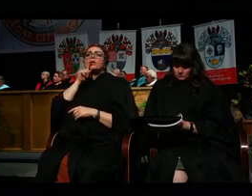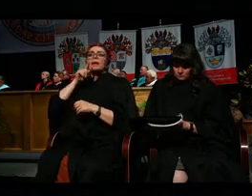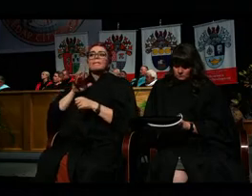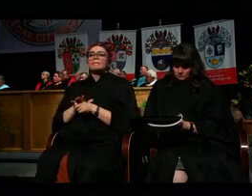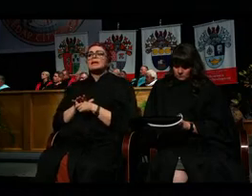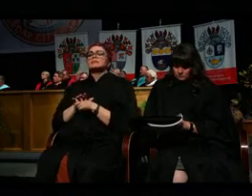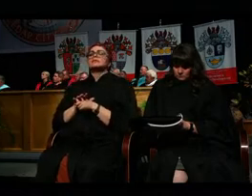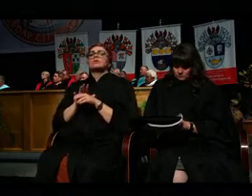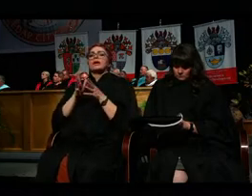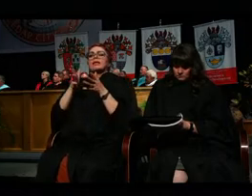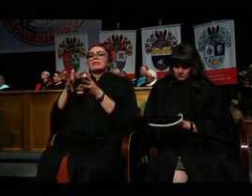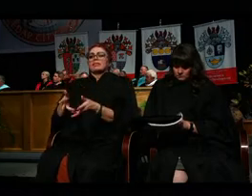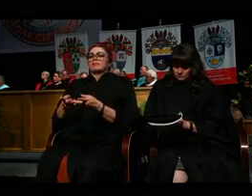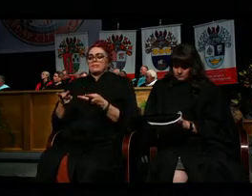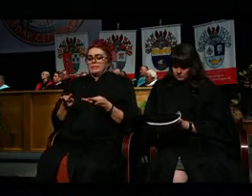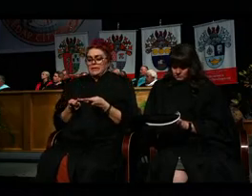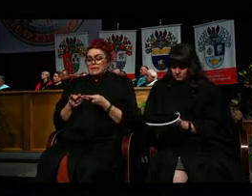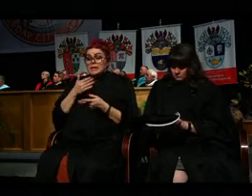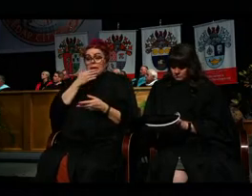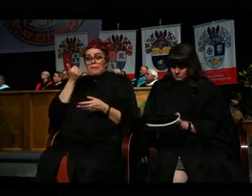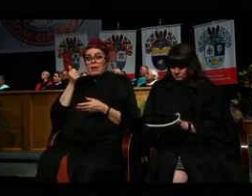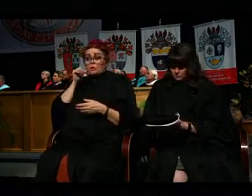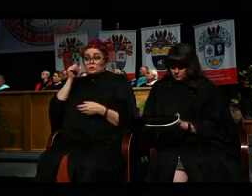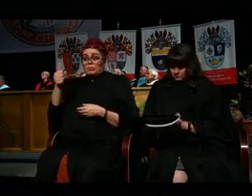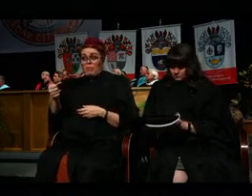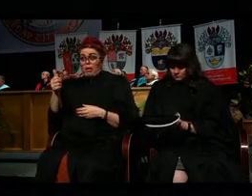better tomorrow than it is today.